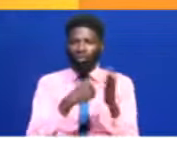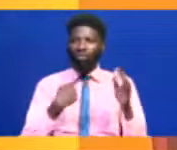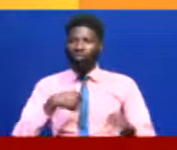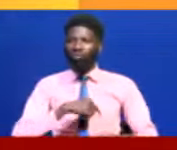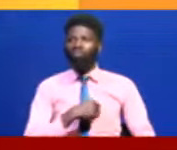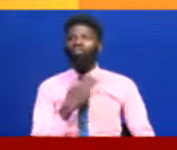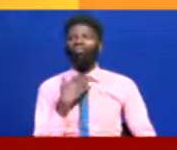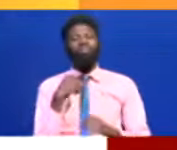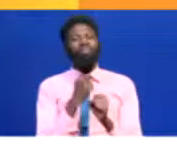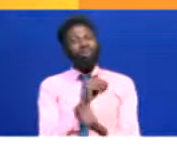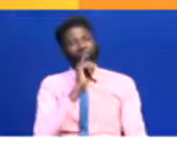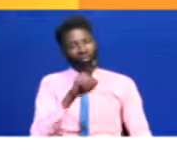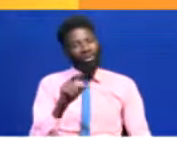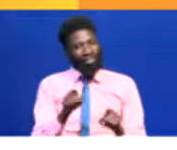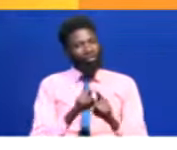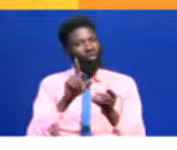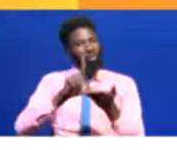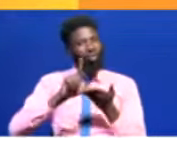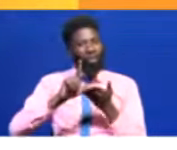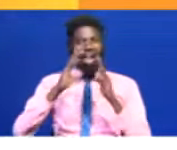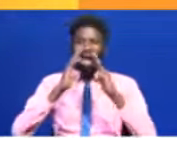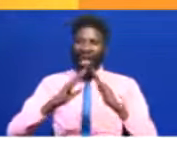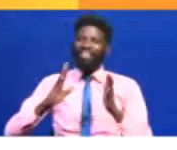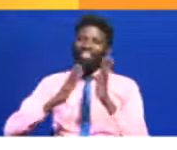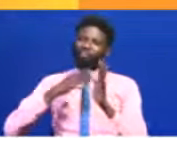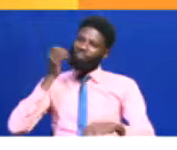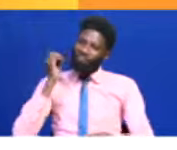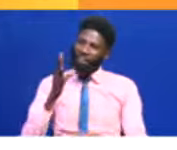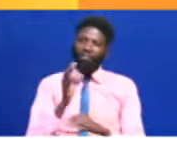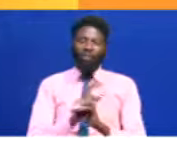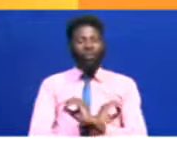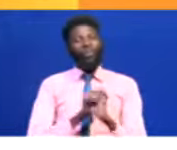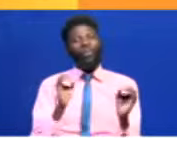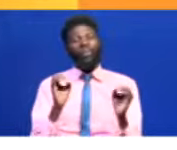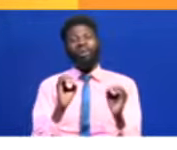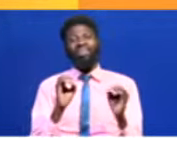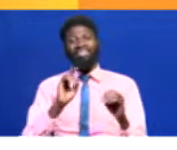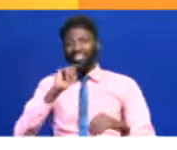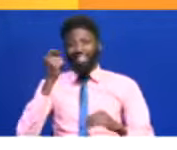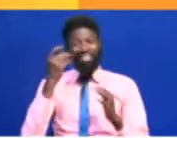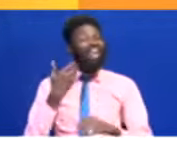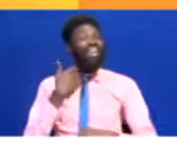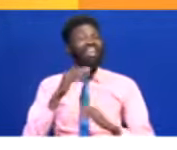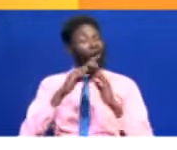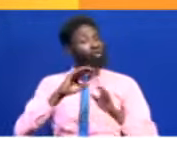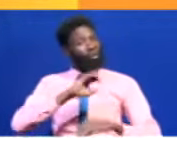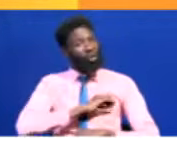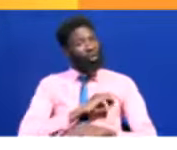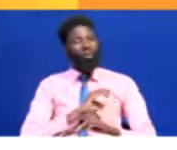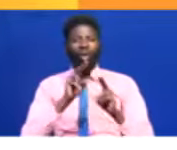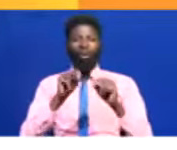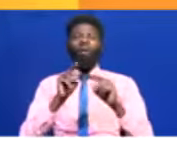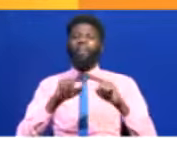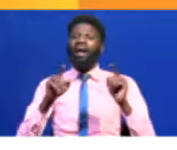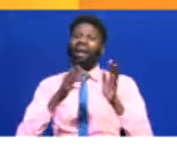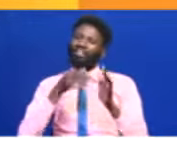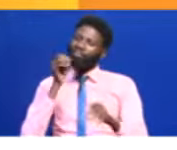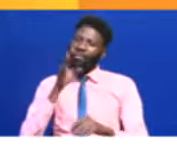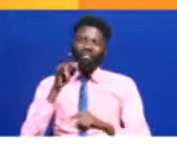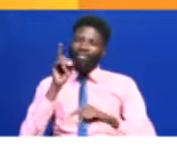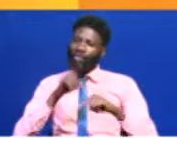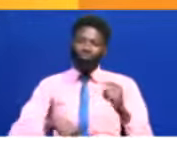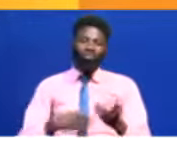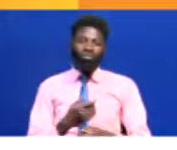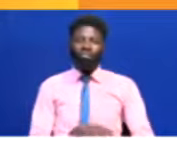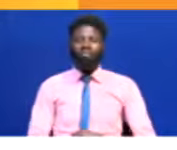we make sure that the mortgage is not expensive. So why? It's not that Kenyans don't want to own homes, but then it has been very expensive for them to own those homes.